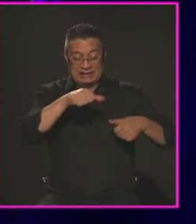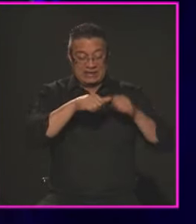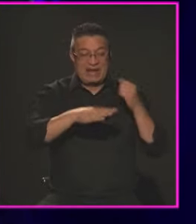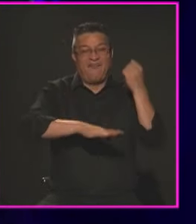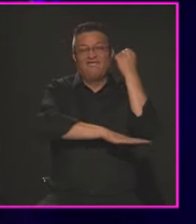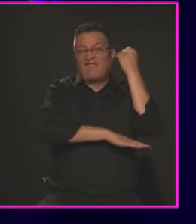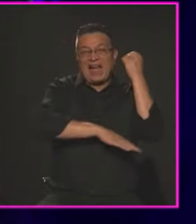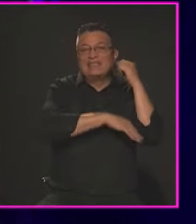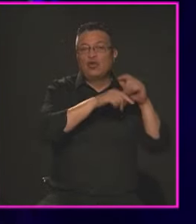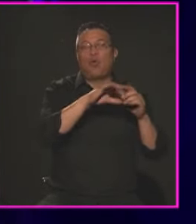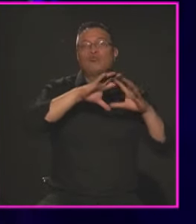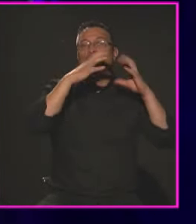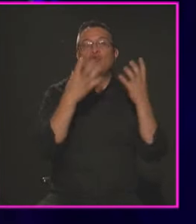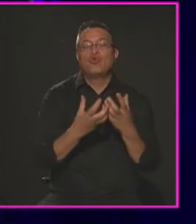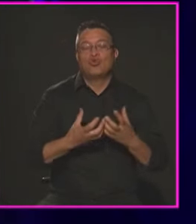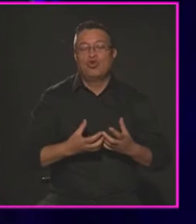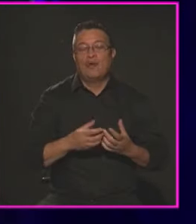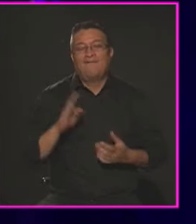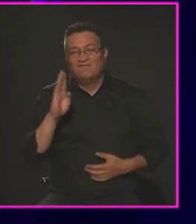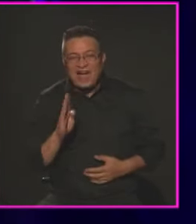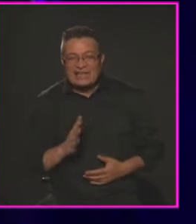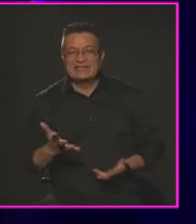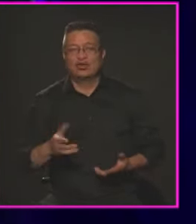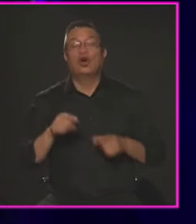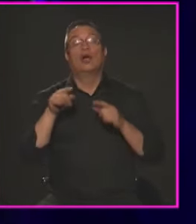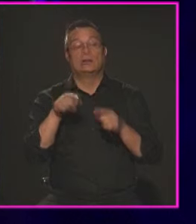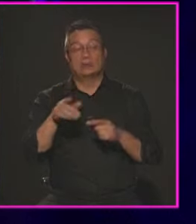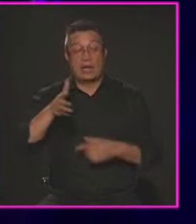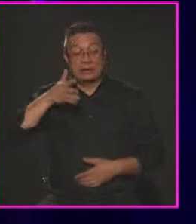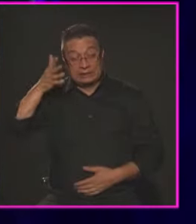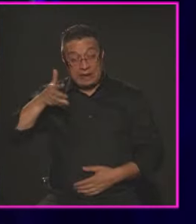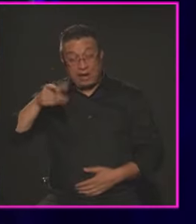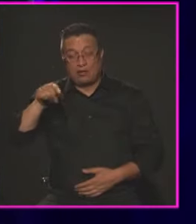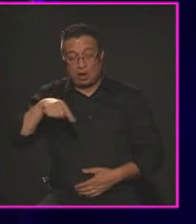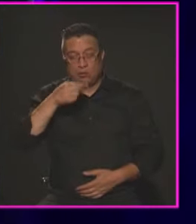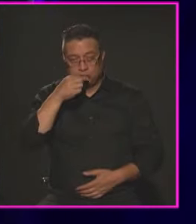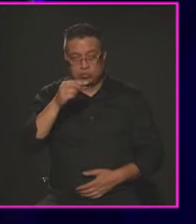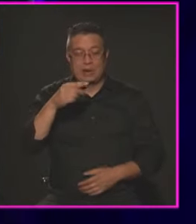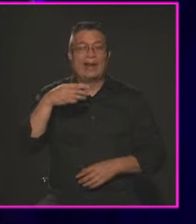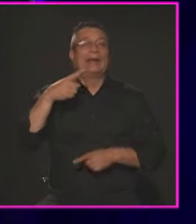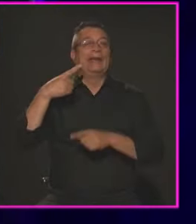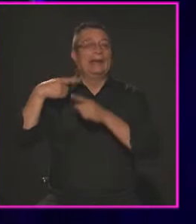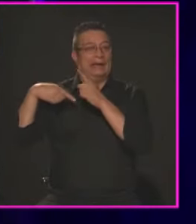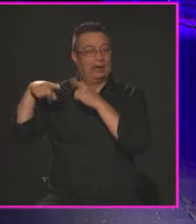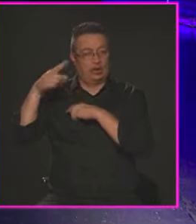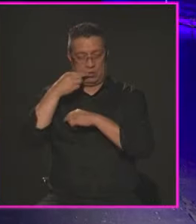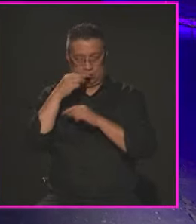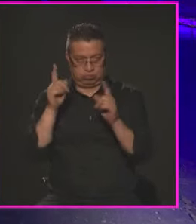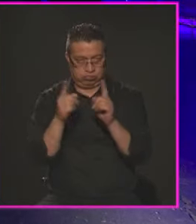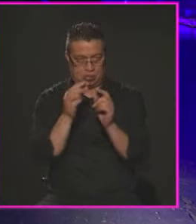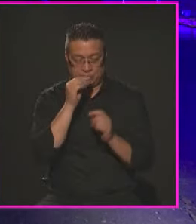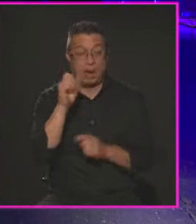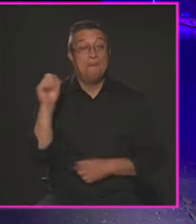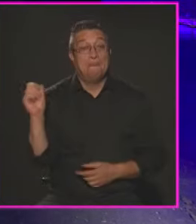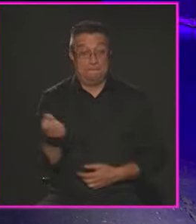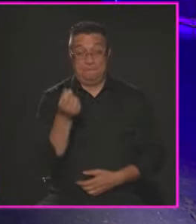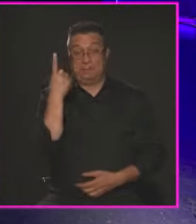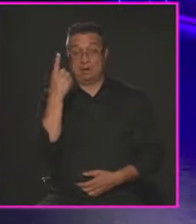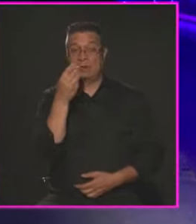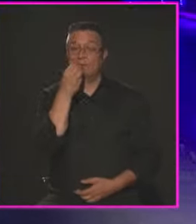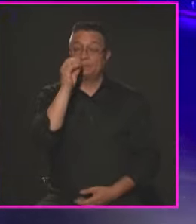to give a little bit of history about all this. But first of all, I would like to remind you that science